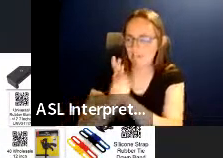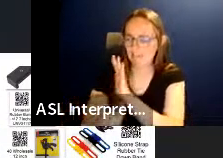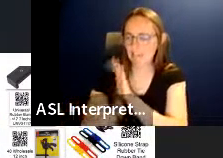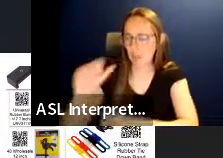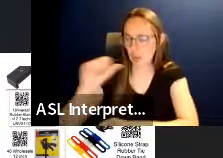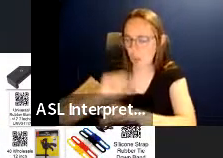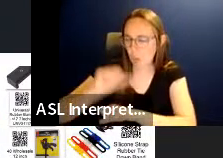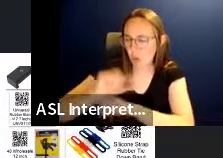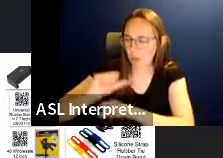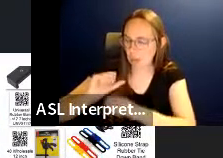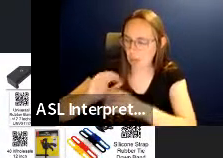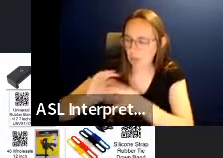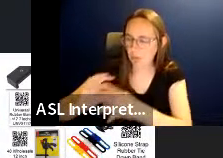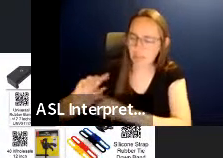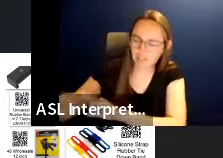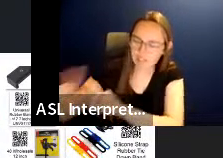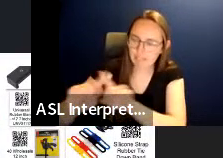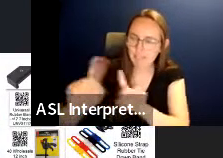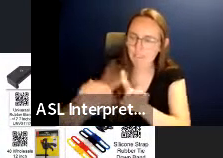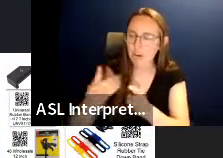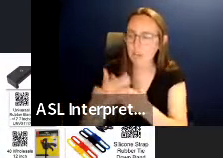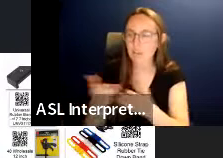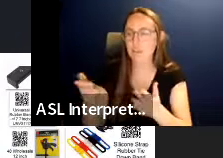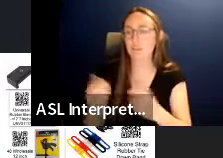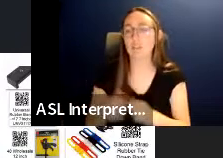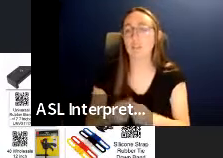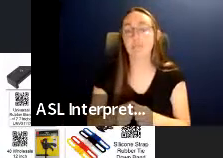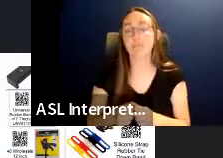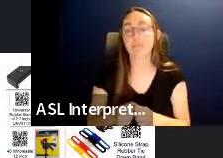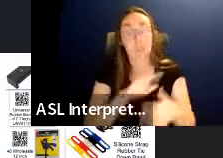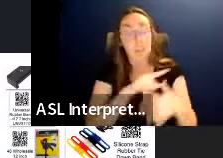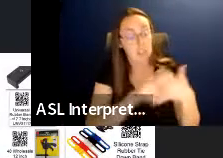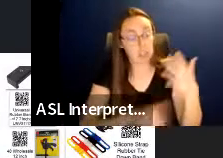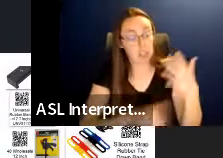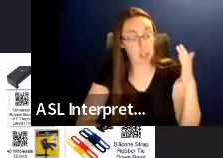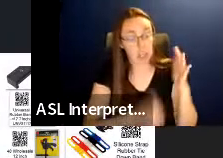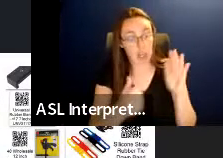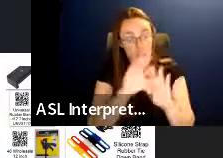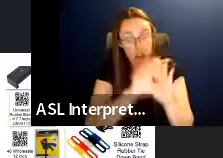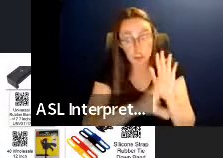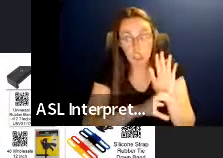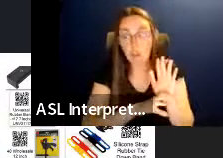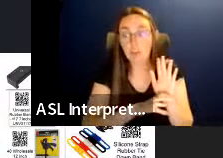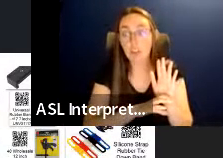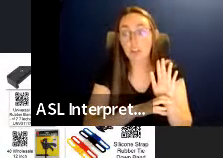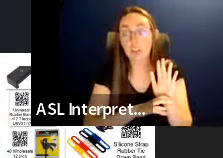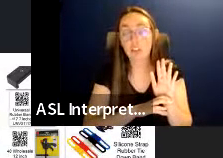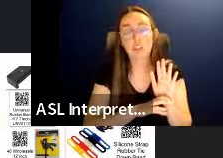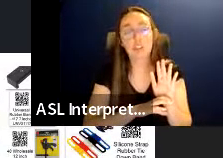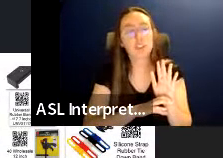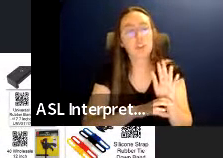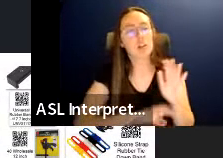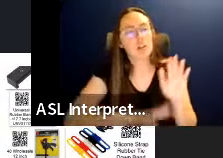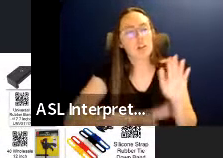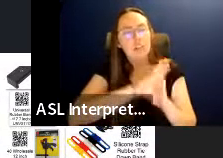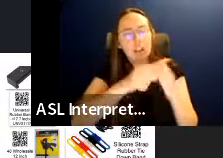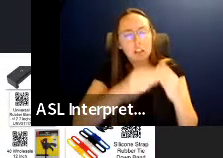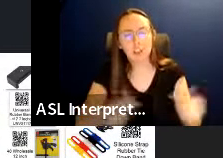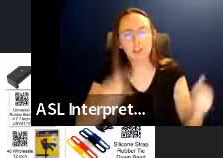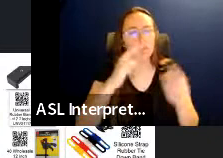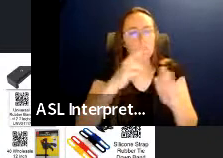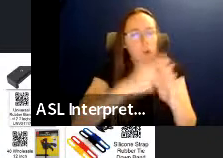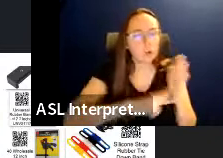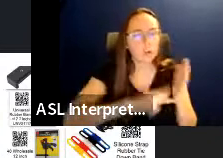these different materials. Then the other chapters go into like making solutions for reading and writing, making solutions